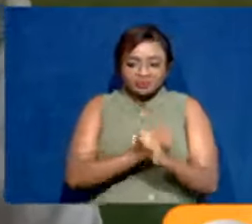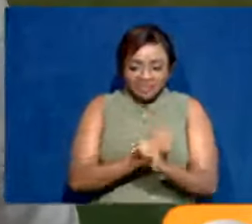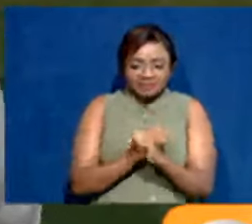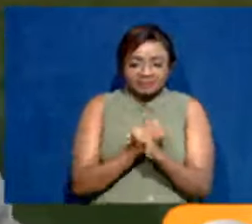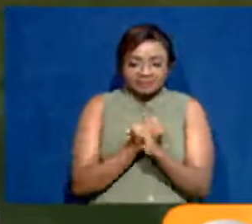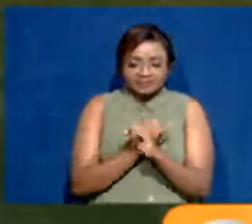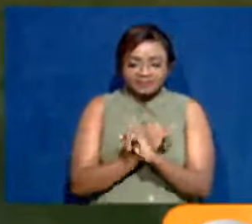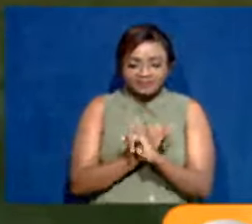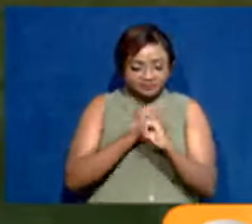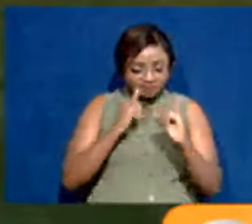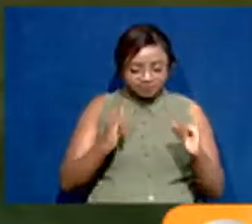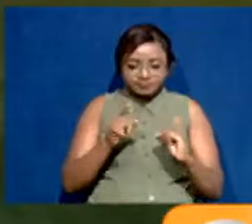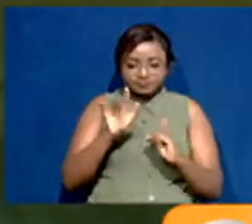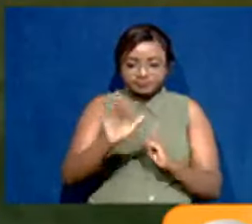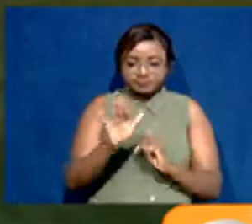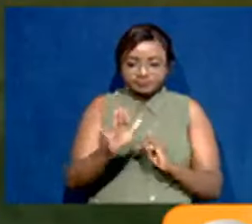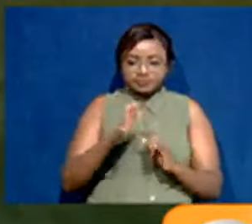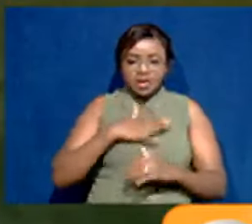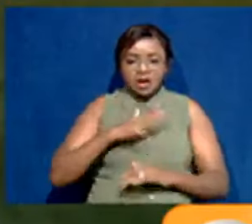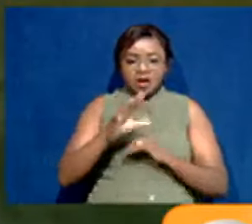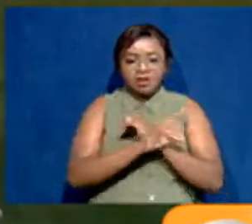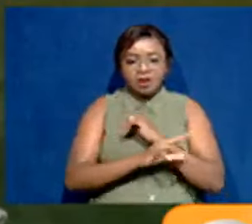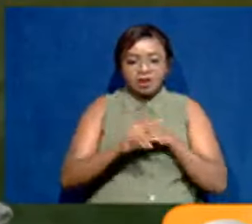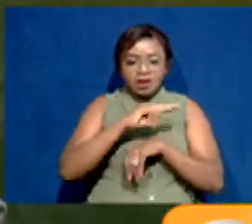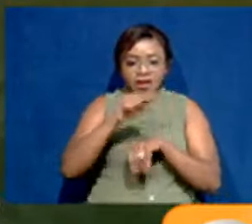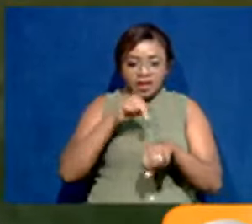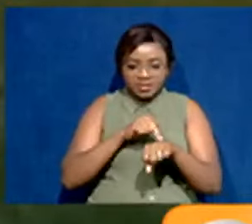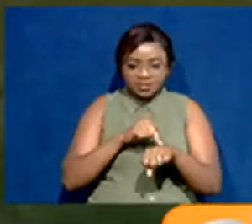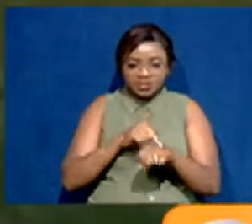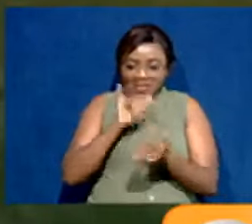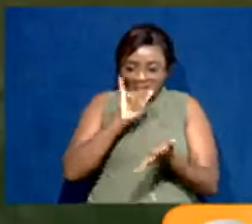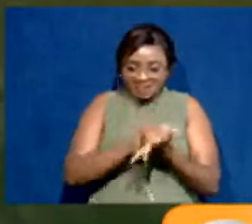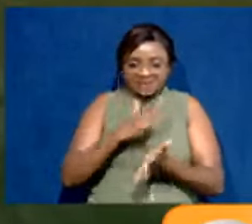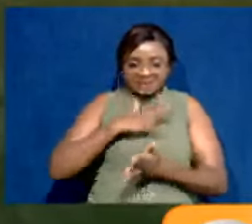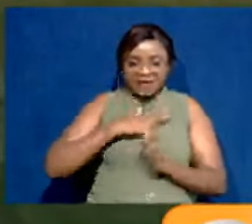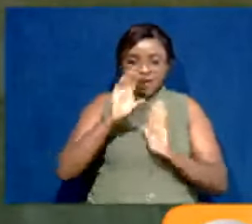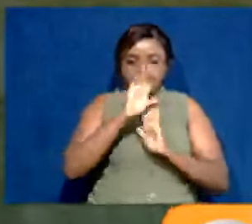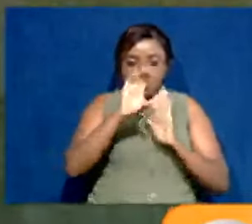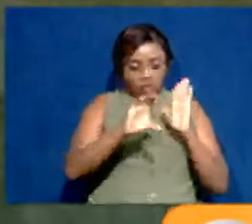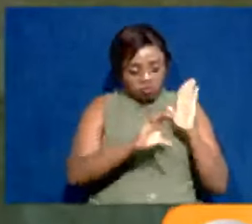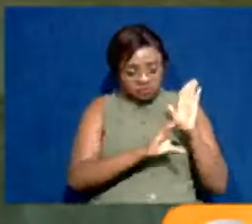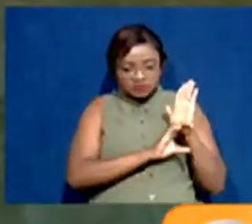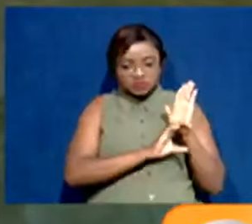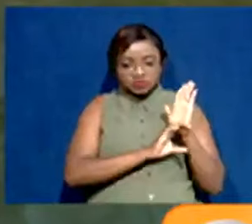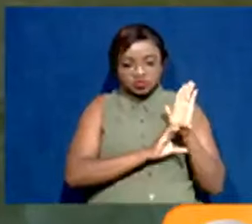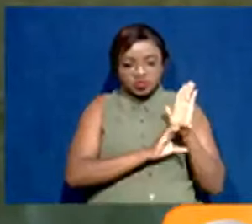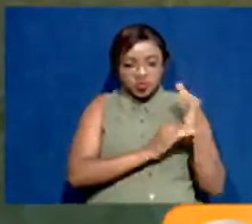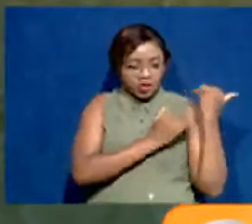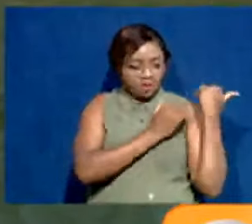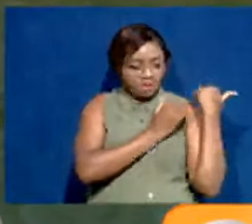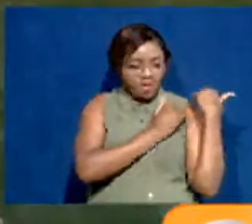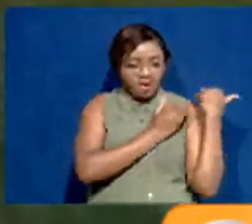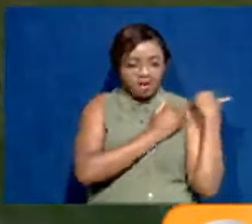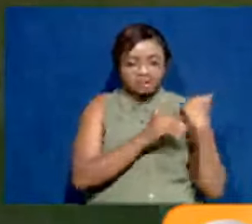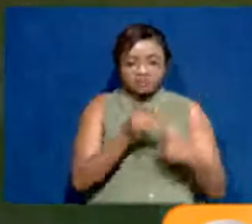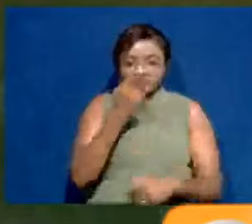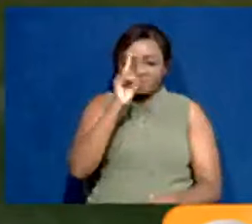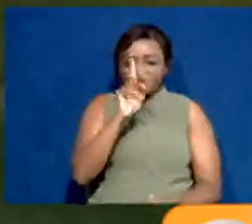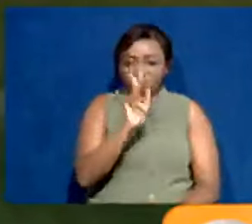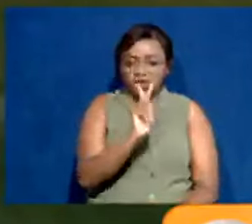integrity and the sovereignty of our nation. That is a constitutional mandate ya